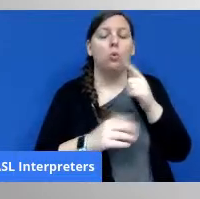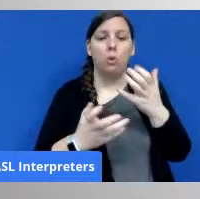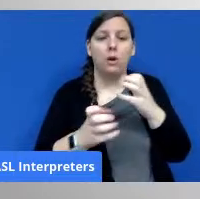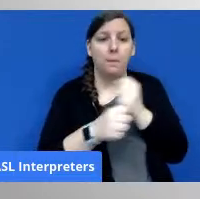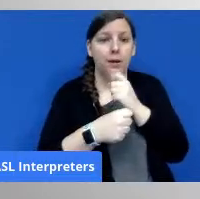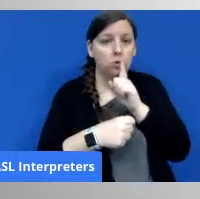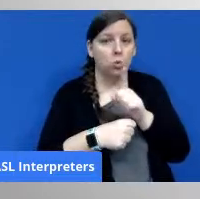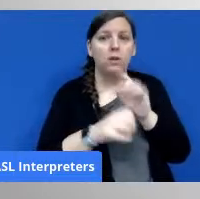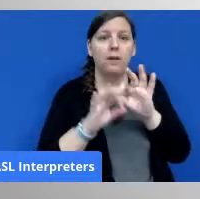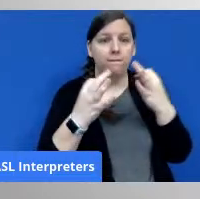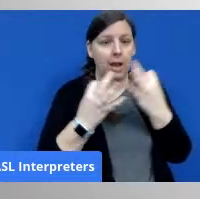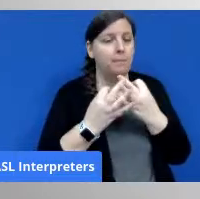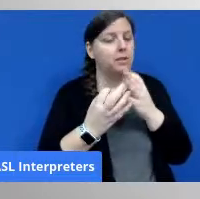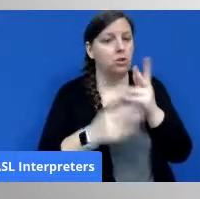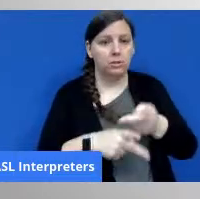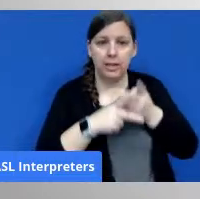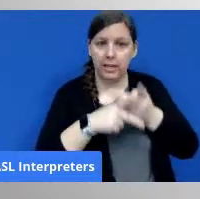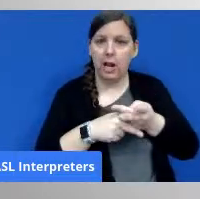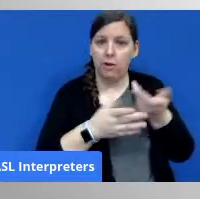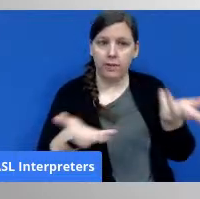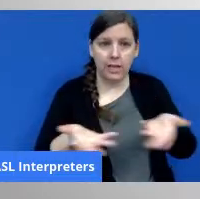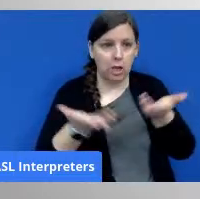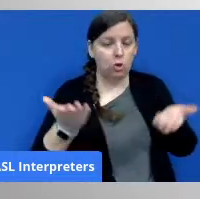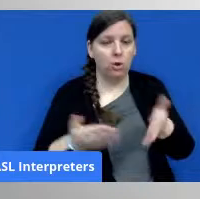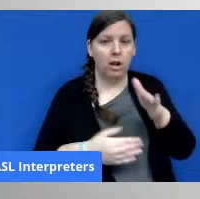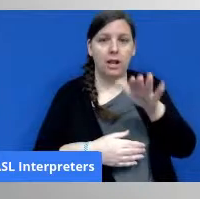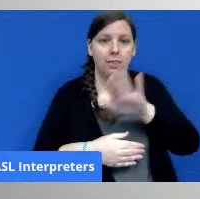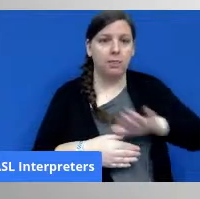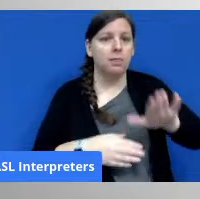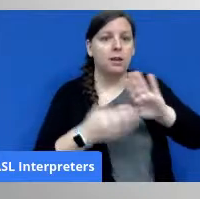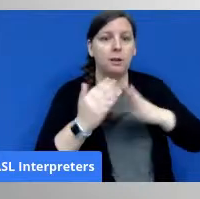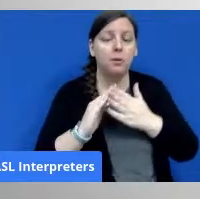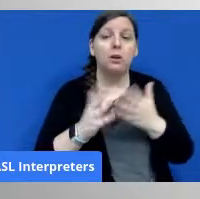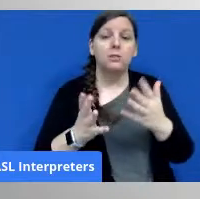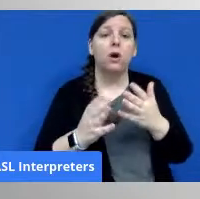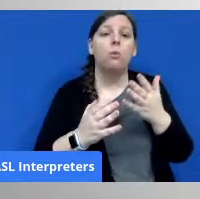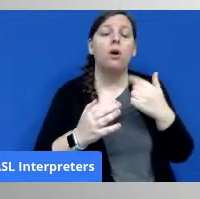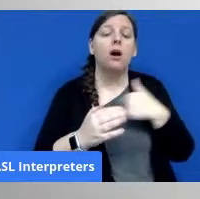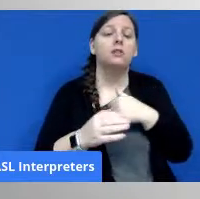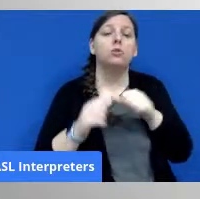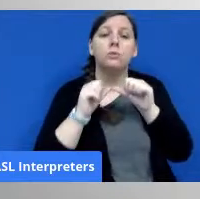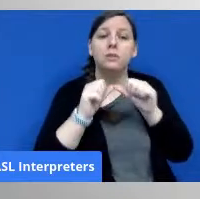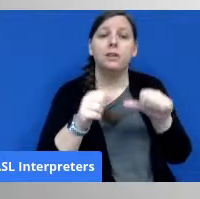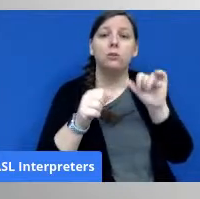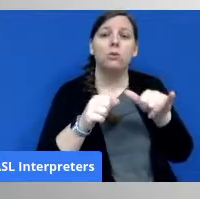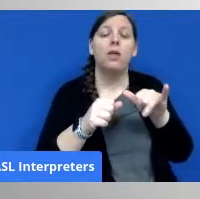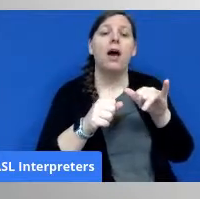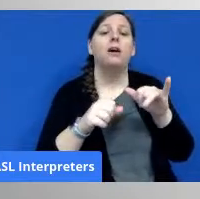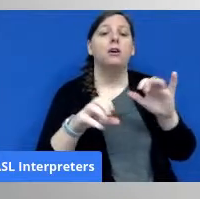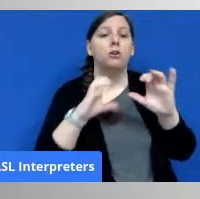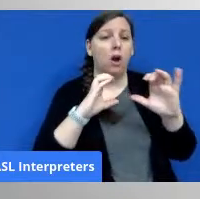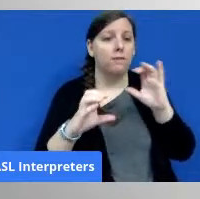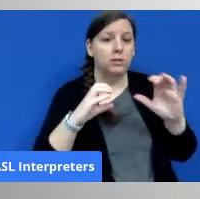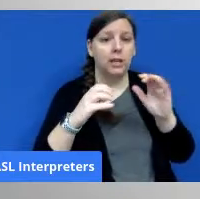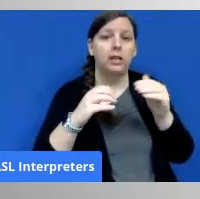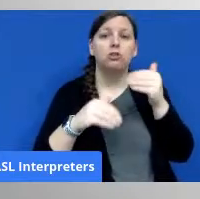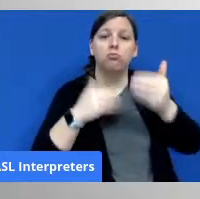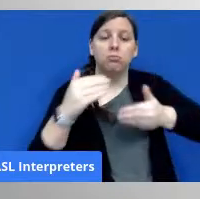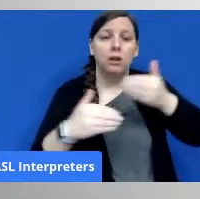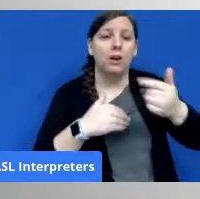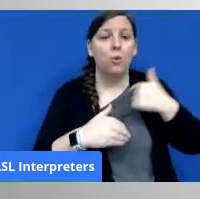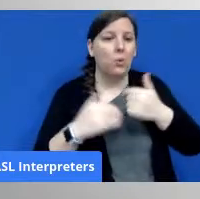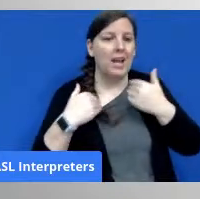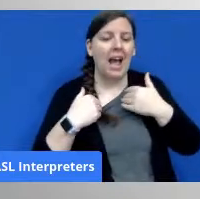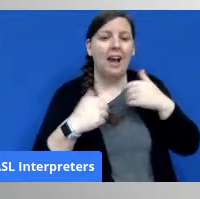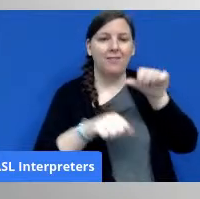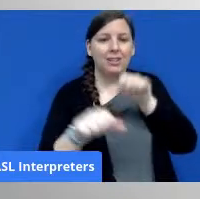So, I would encourage everyone to continue the conversation moving forward. I know most of us have each other's emails and phone numbers, so we don't have to